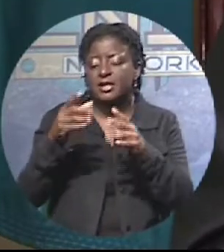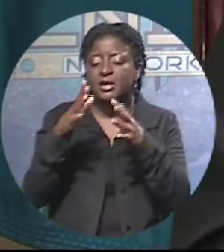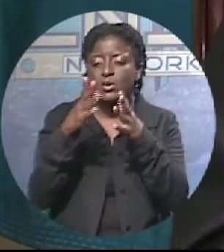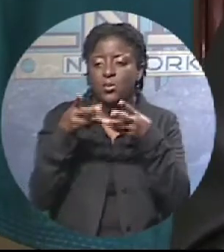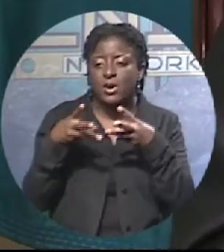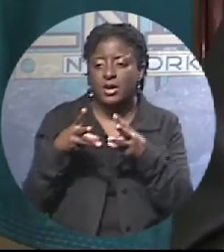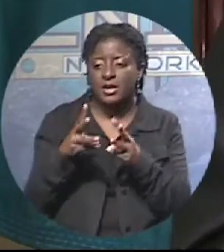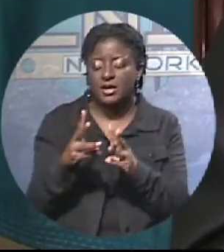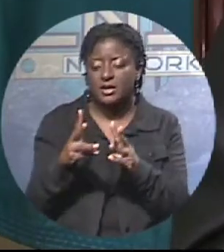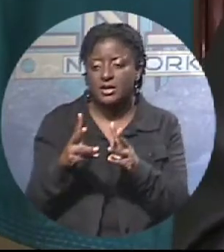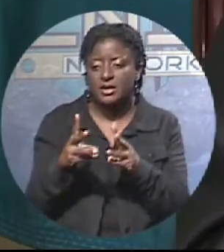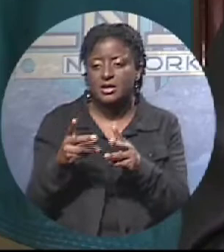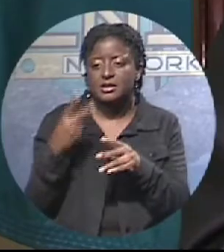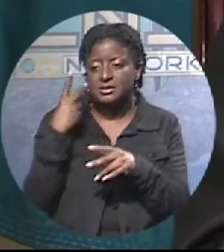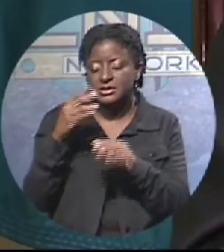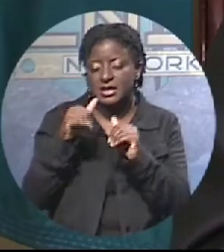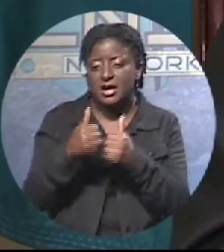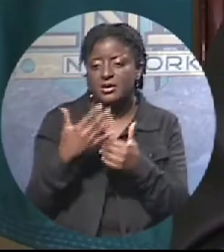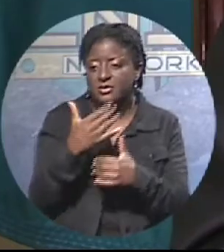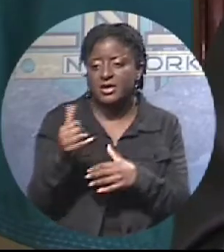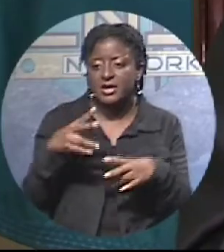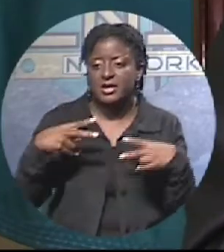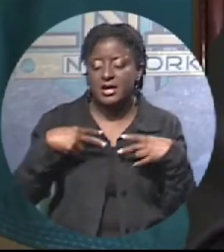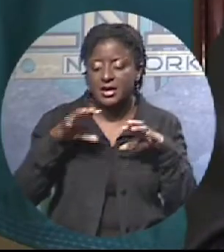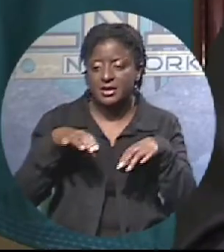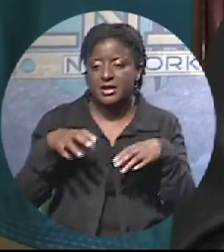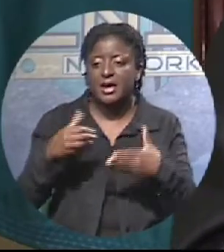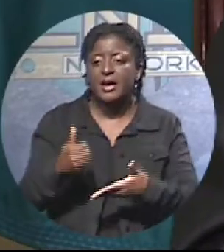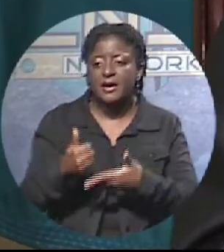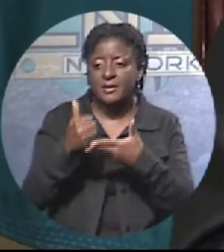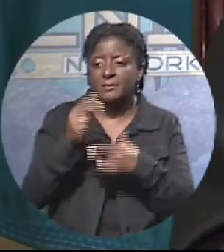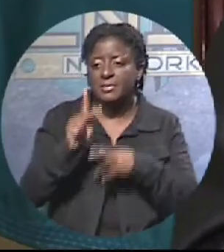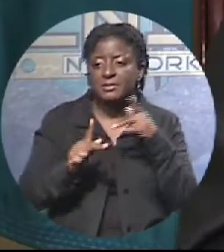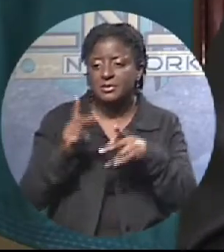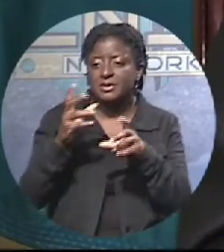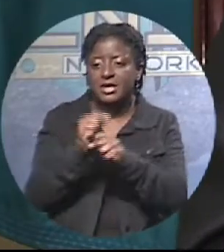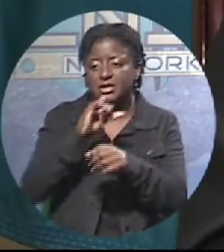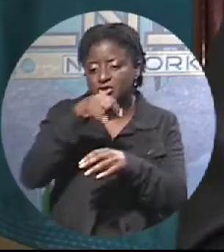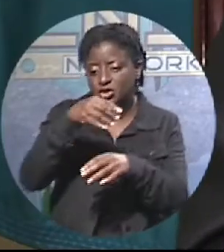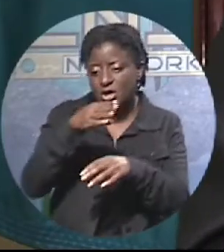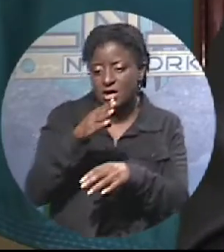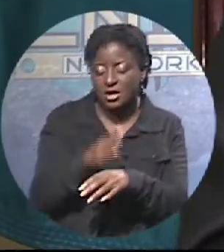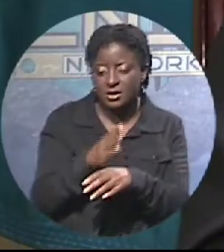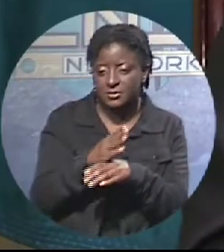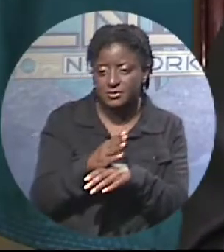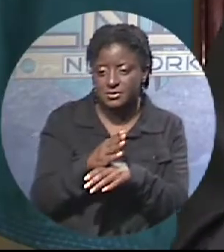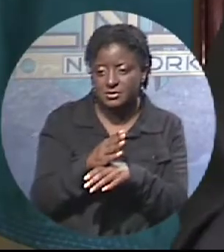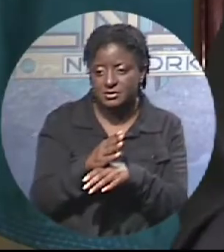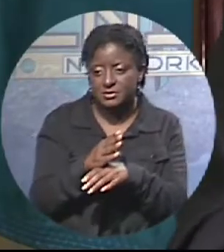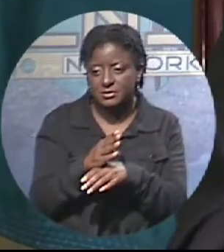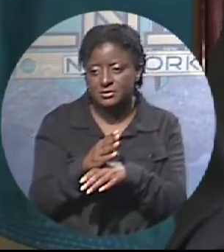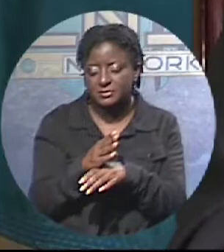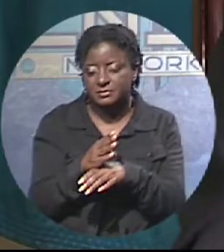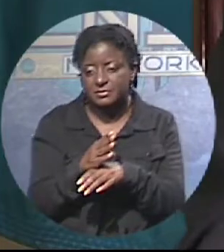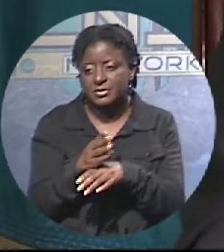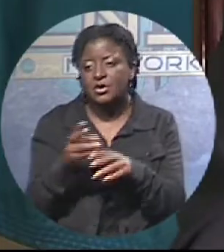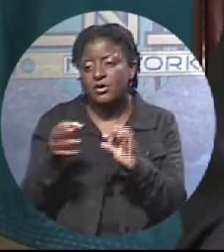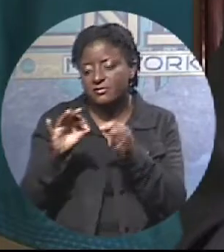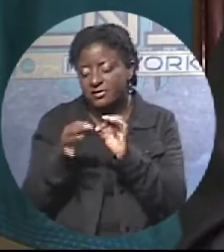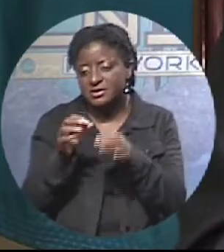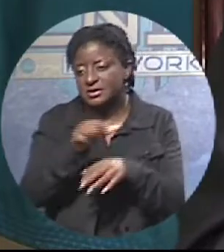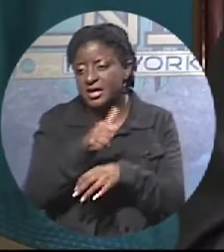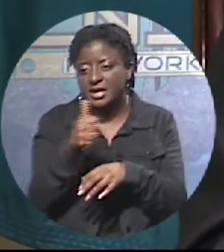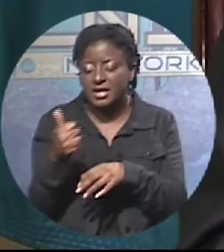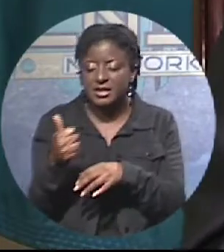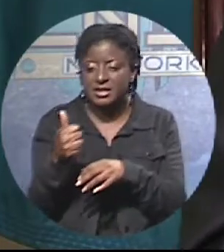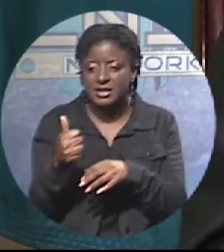to get jobs, to repair their homes, to solve any local problems that they might have with